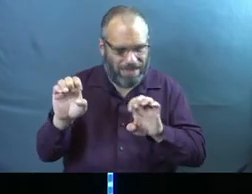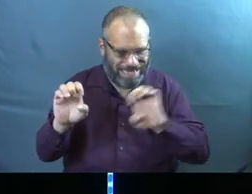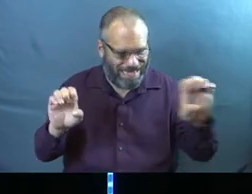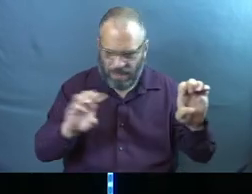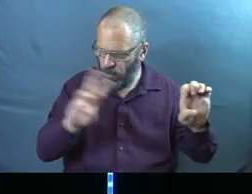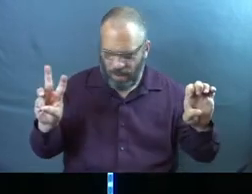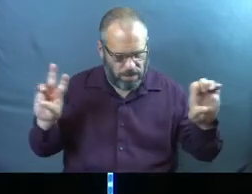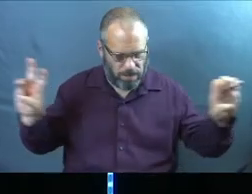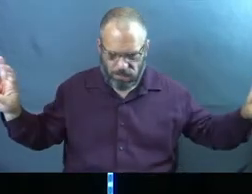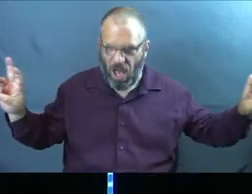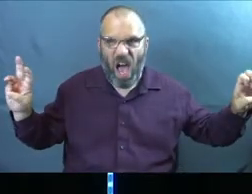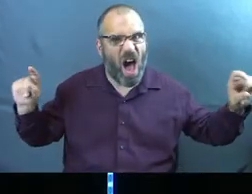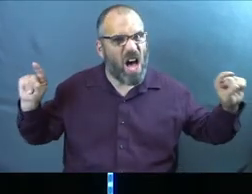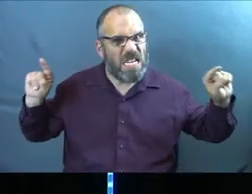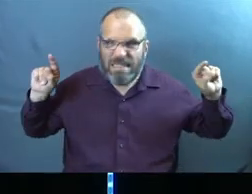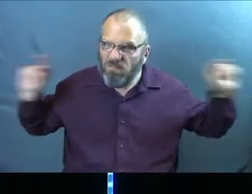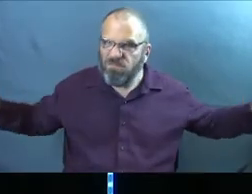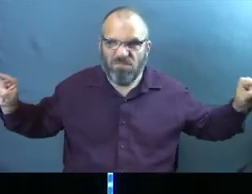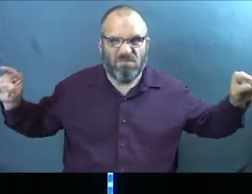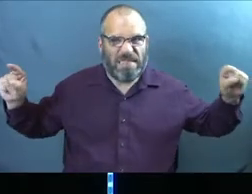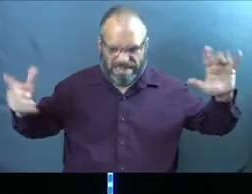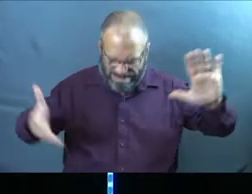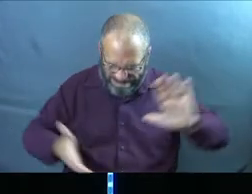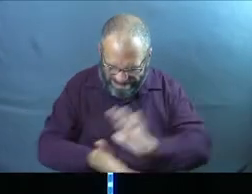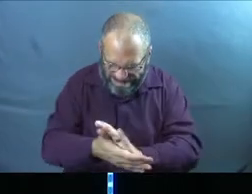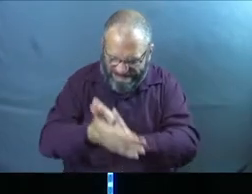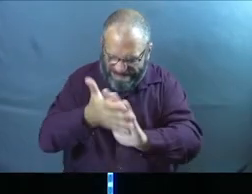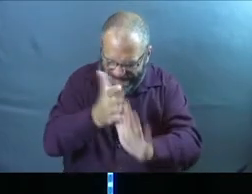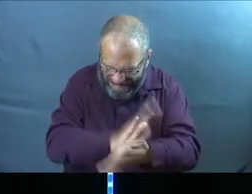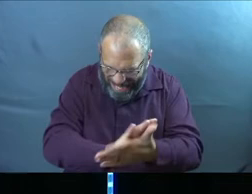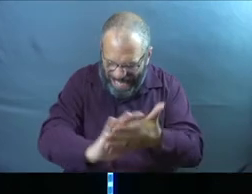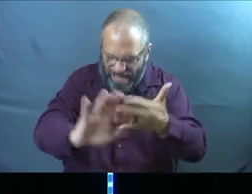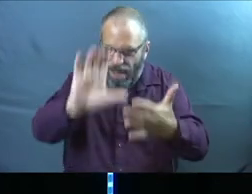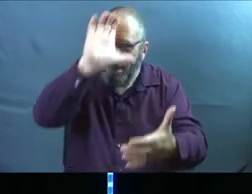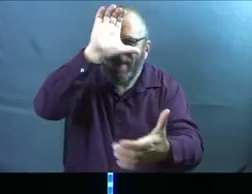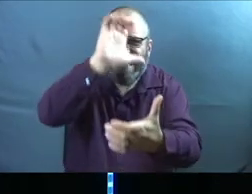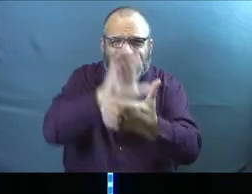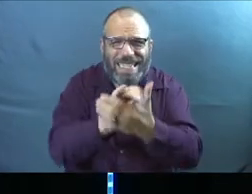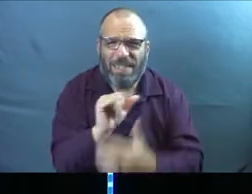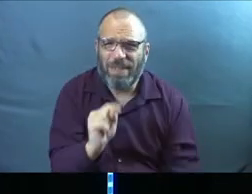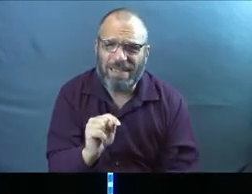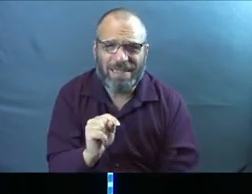my sins from me. It's done. Will you believe it?